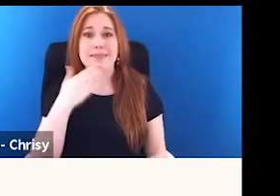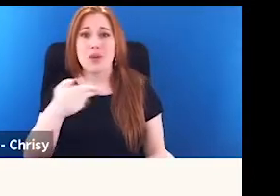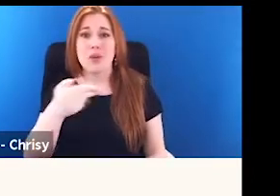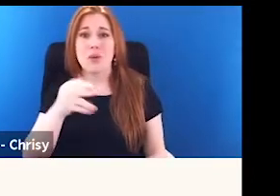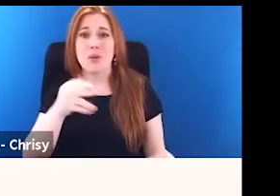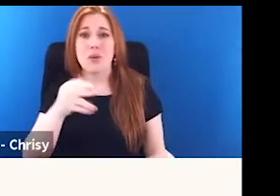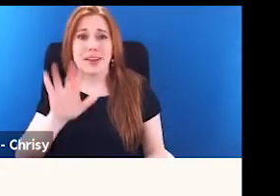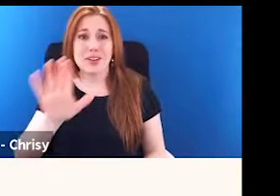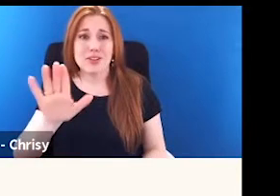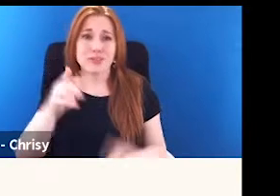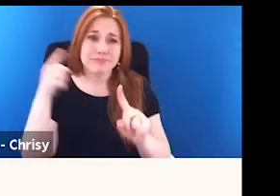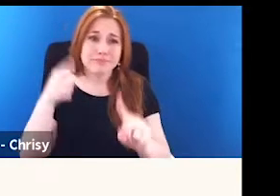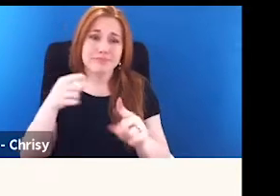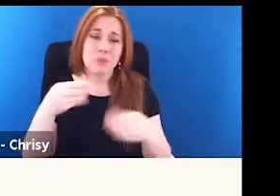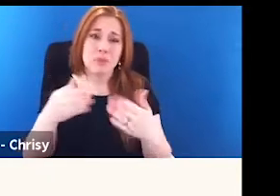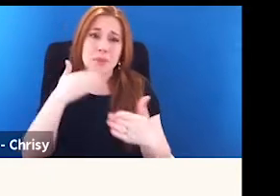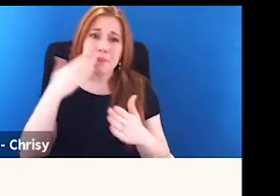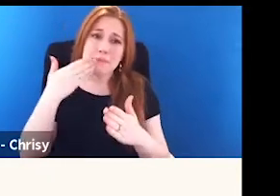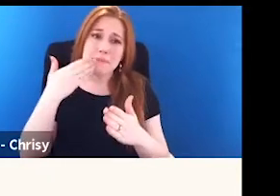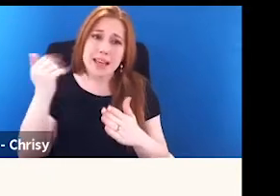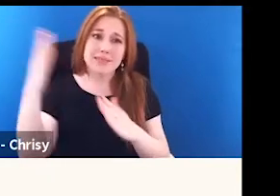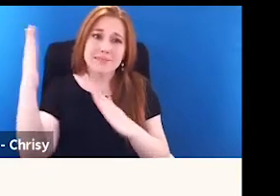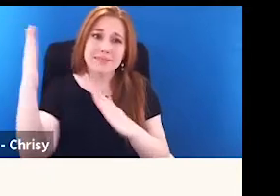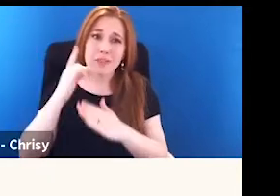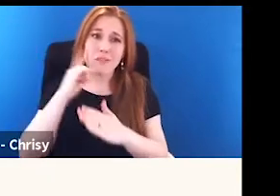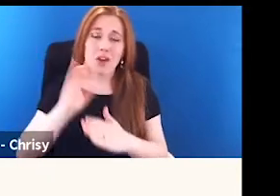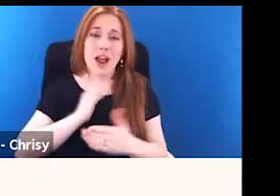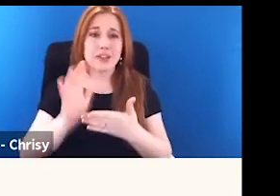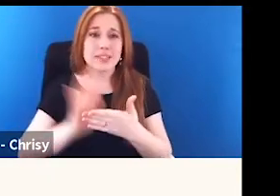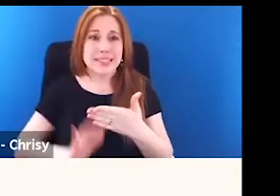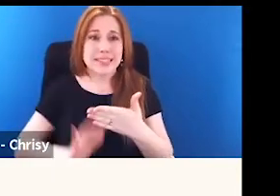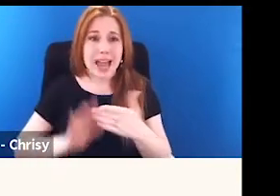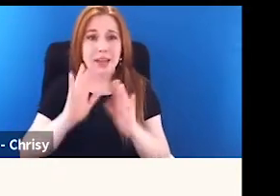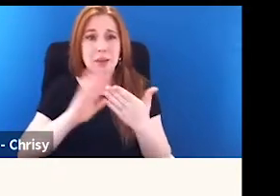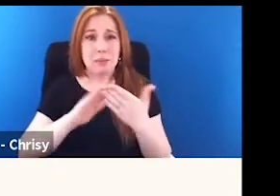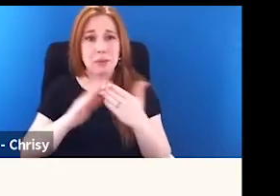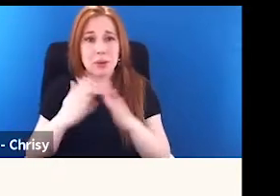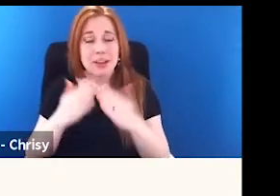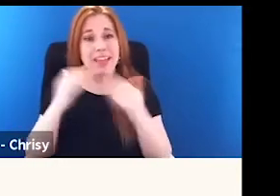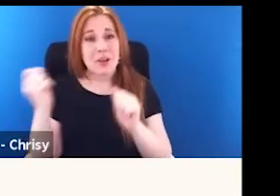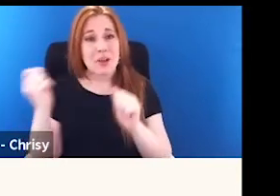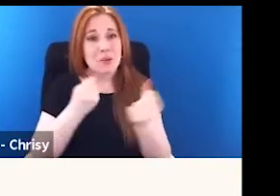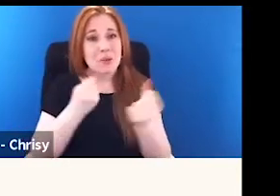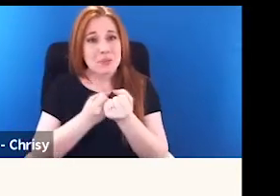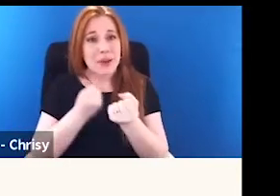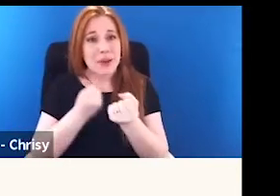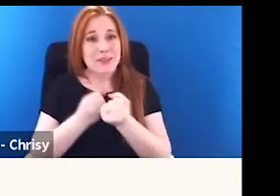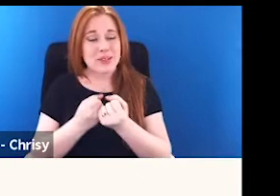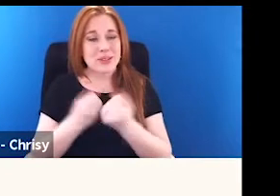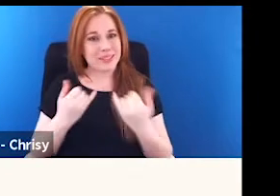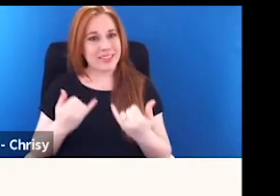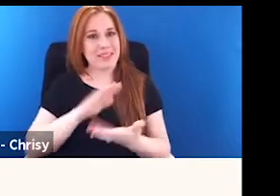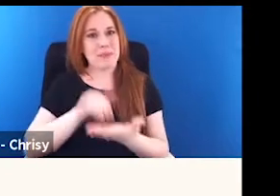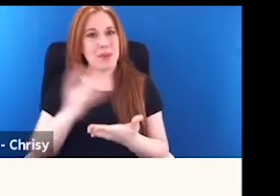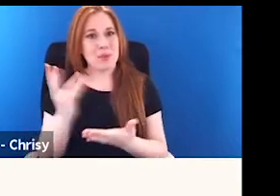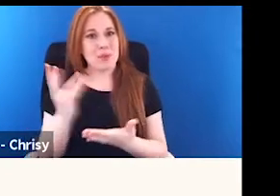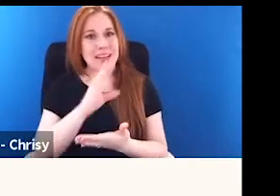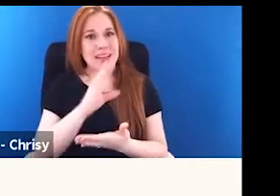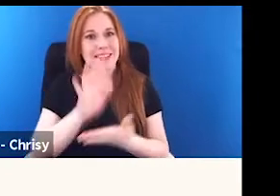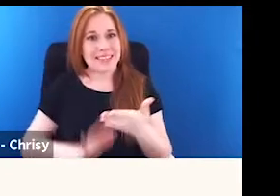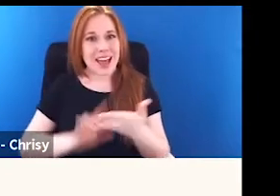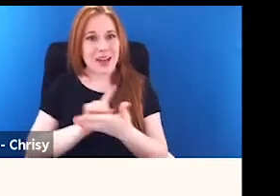for our design community. And thank you also to all of our sponsors for this Midwest Design Week.